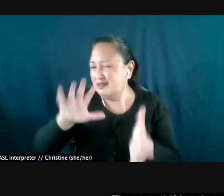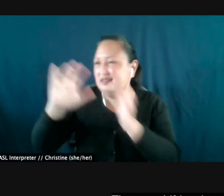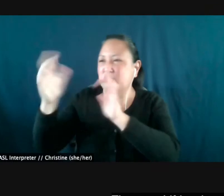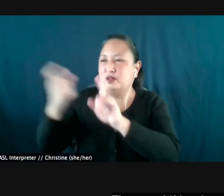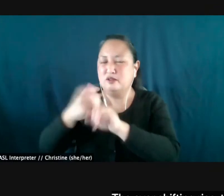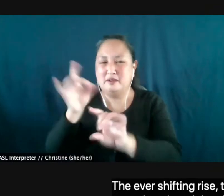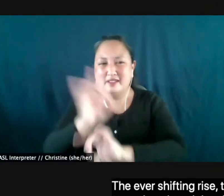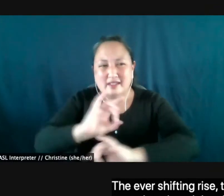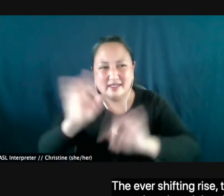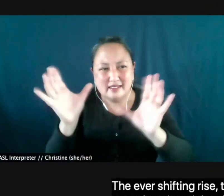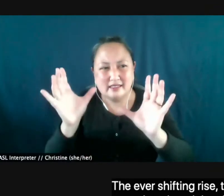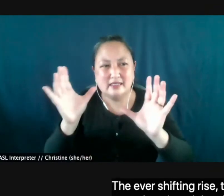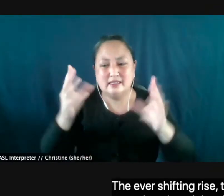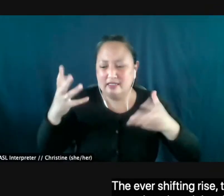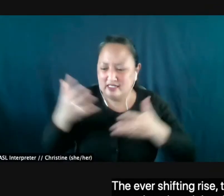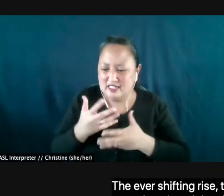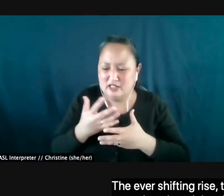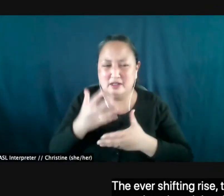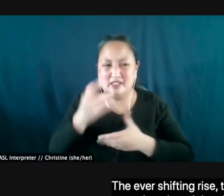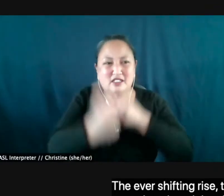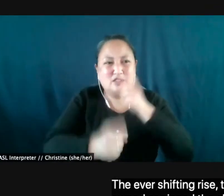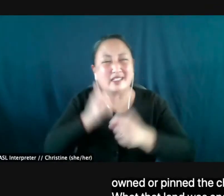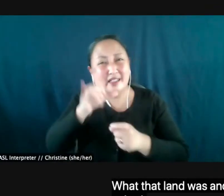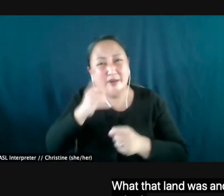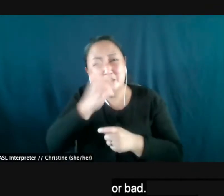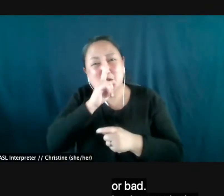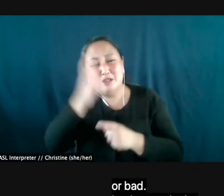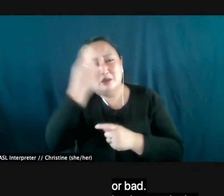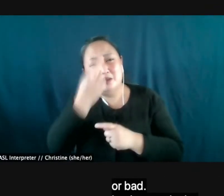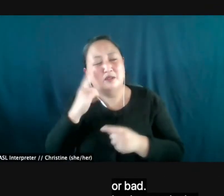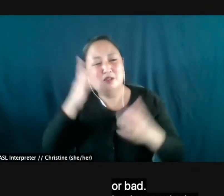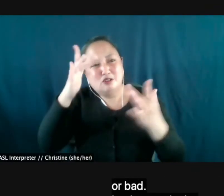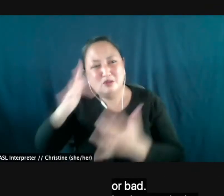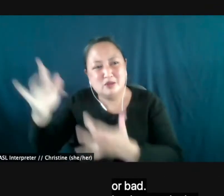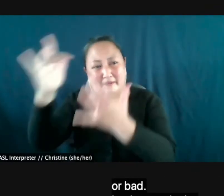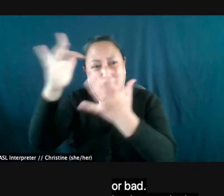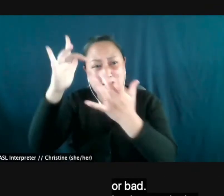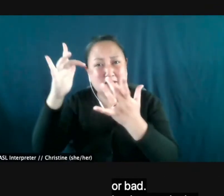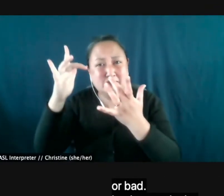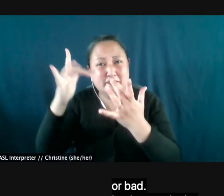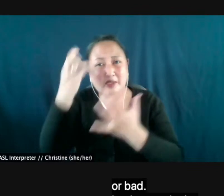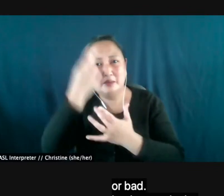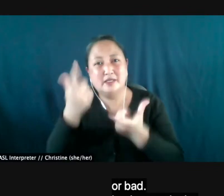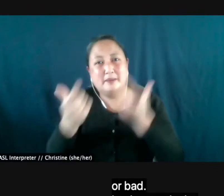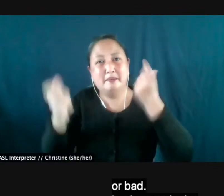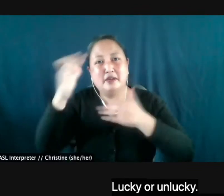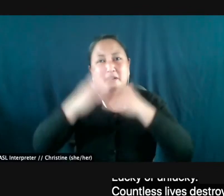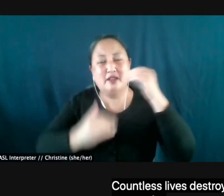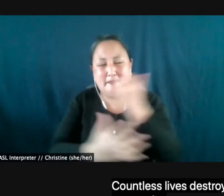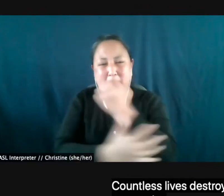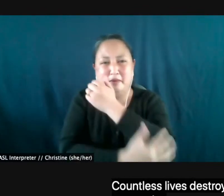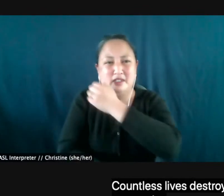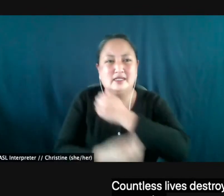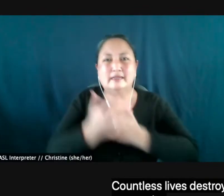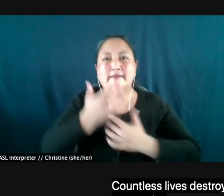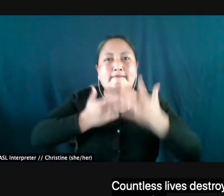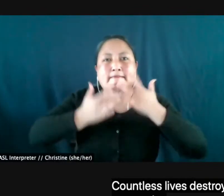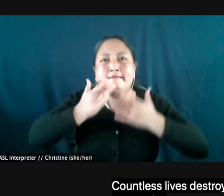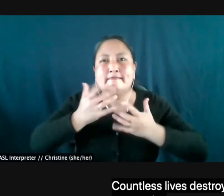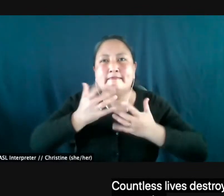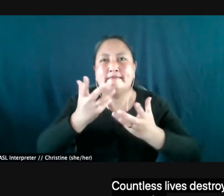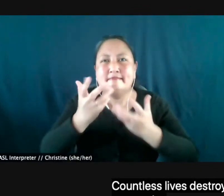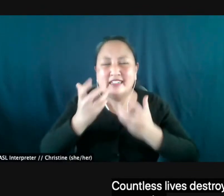and generosity. And wasn't that the real reason for traveling? A reason bigger than poorness and desperation